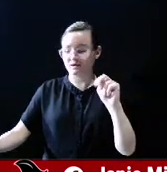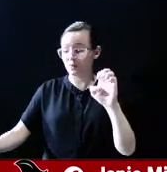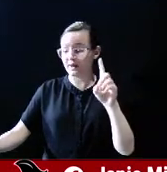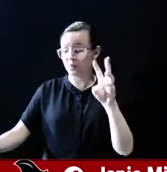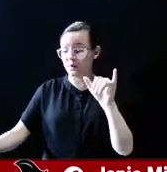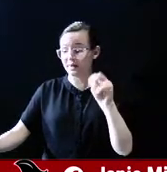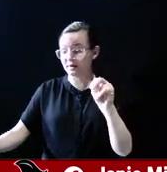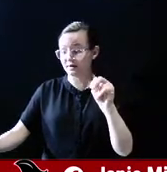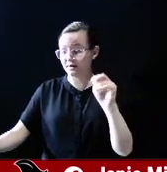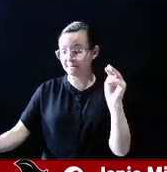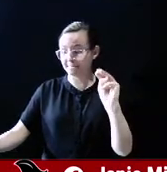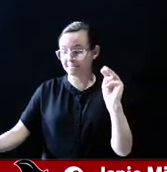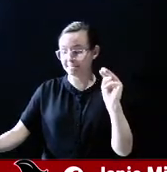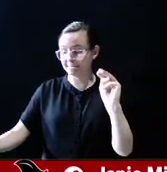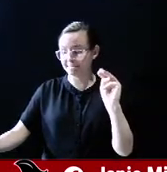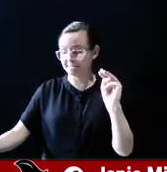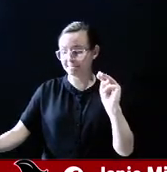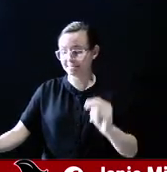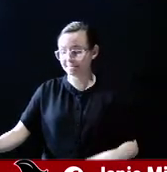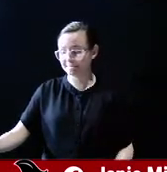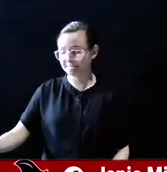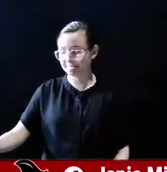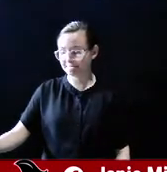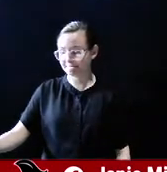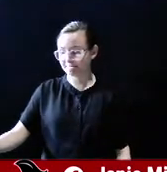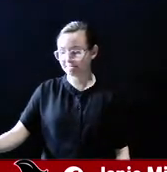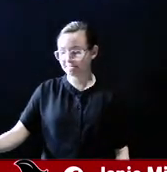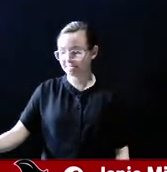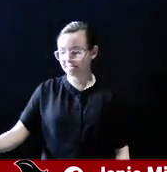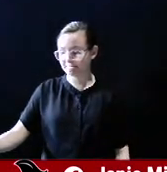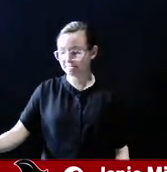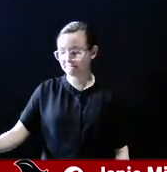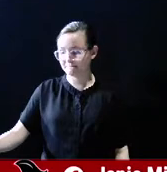Edwin Josue Martinez Hernandez.